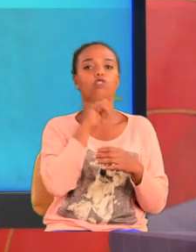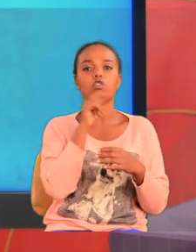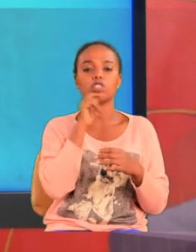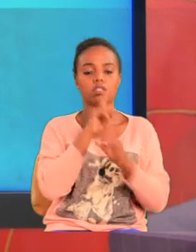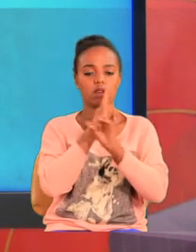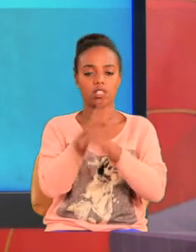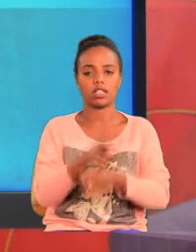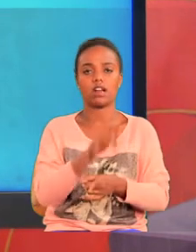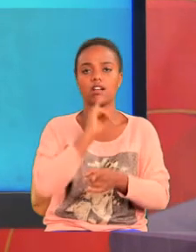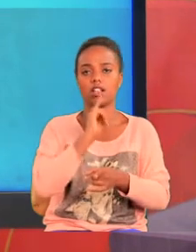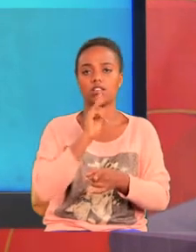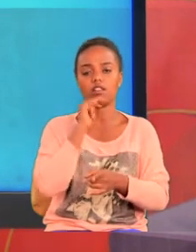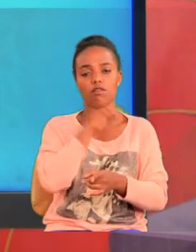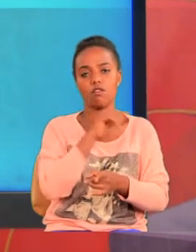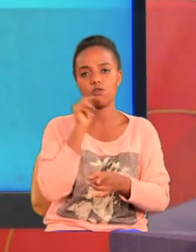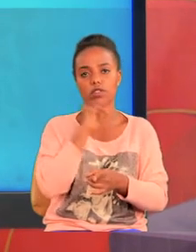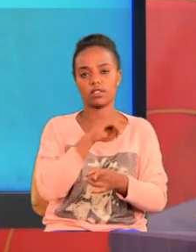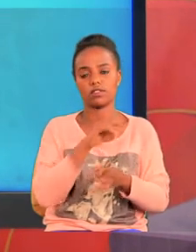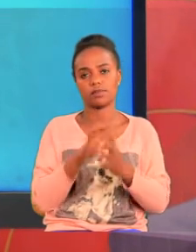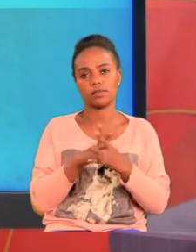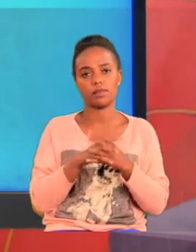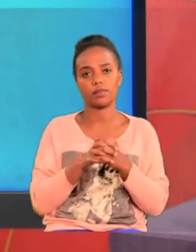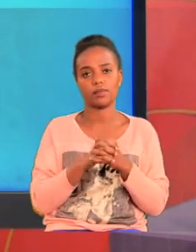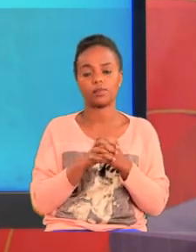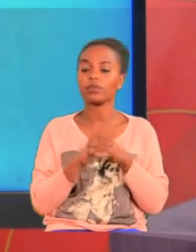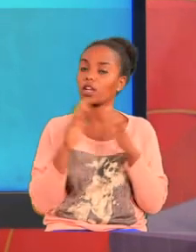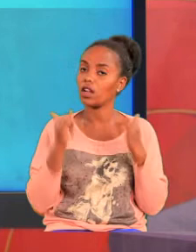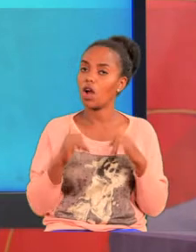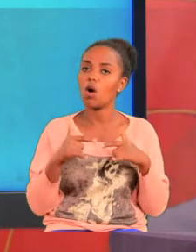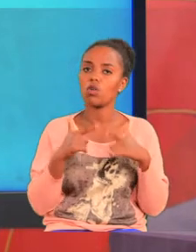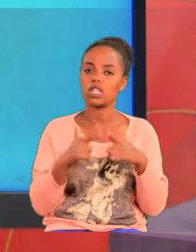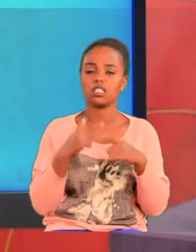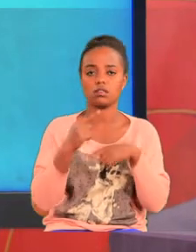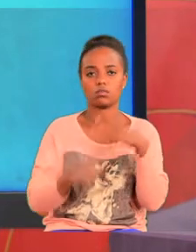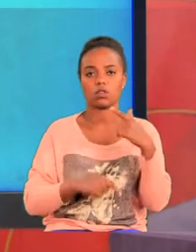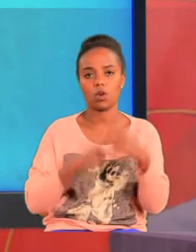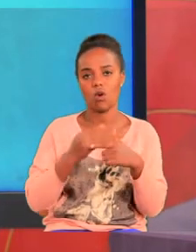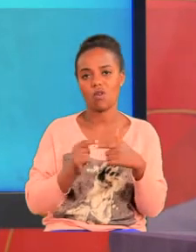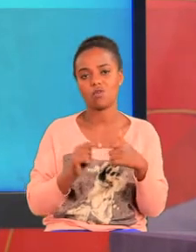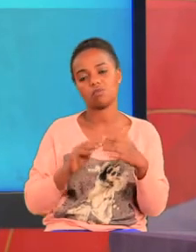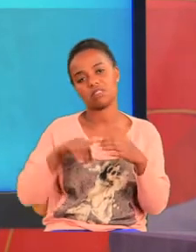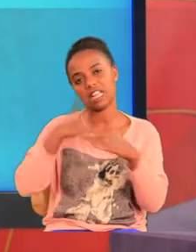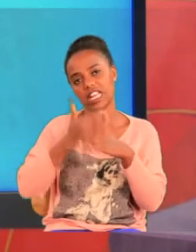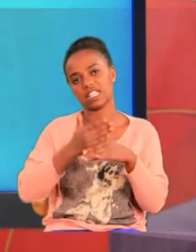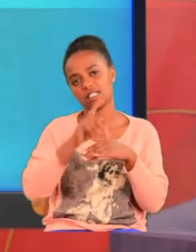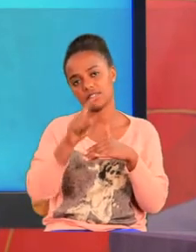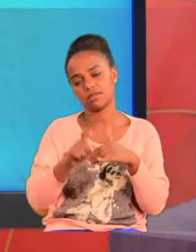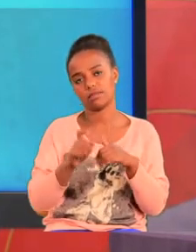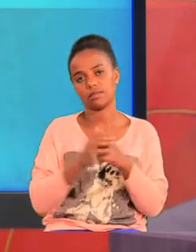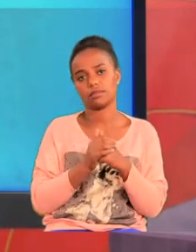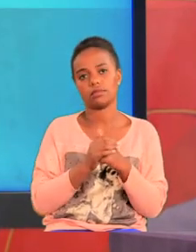number satisfying this one. Now let's proceed to the next.